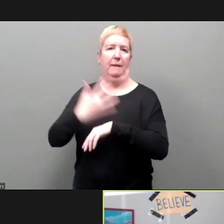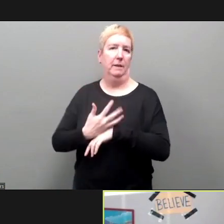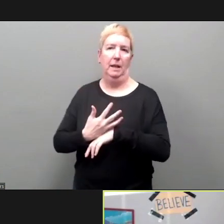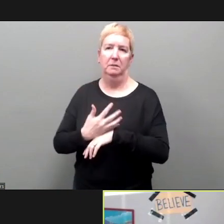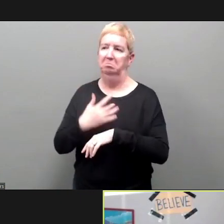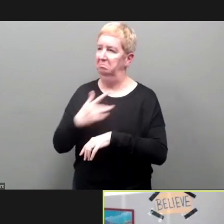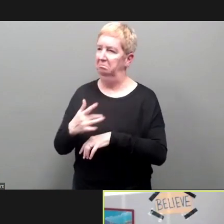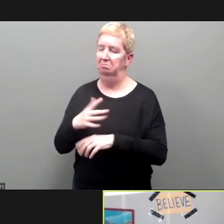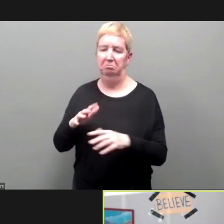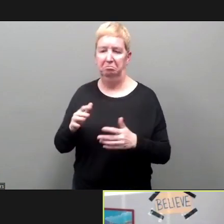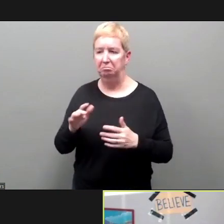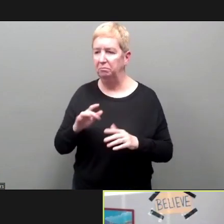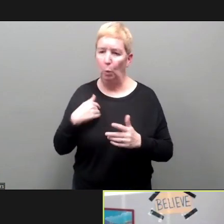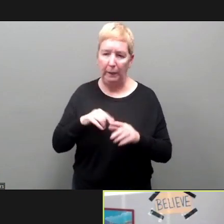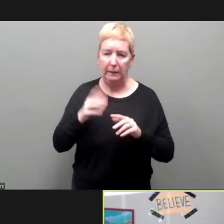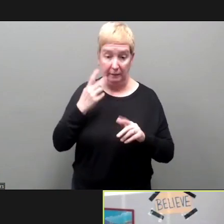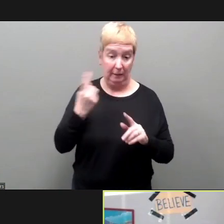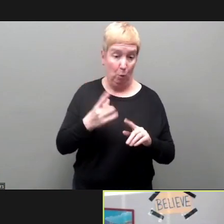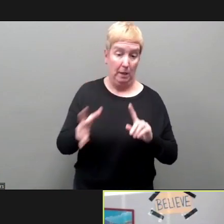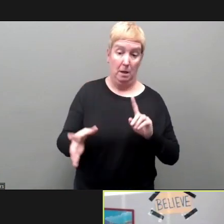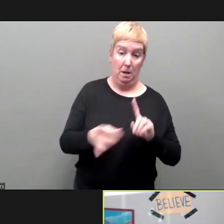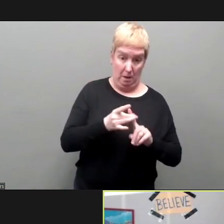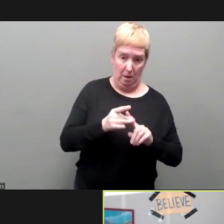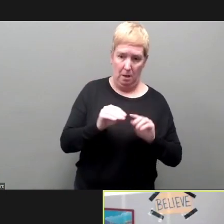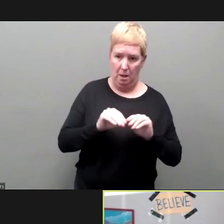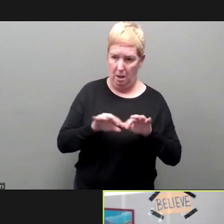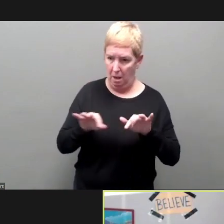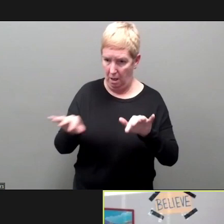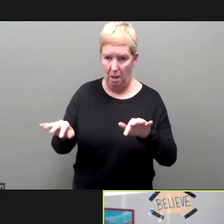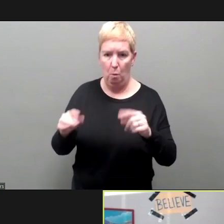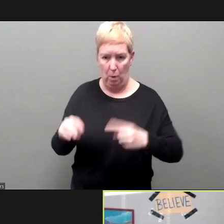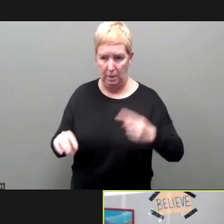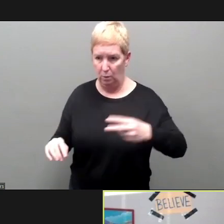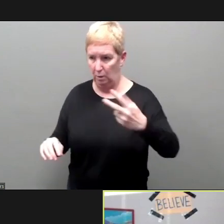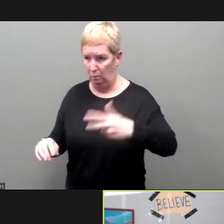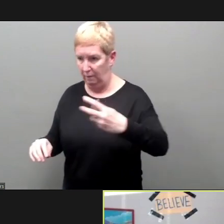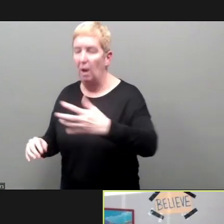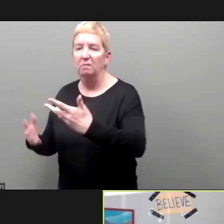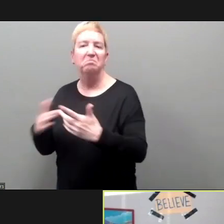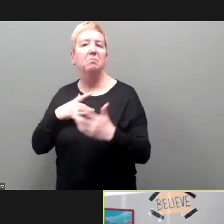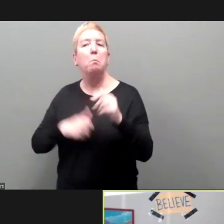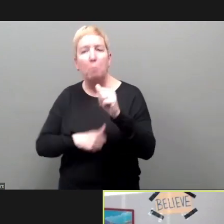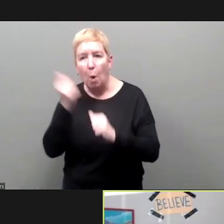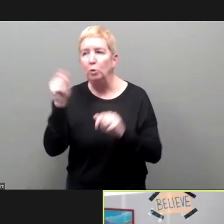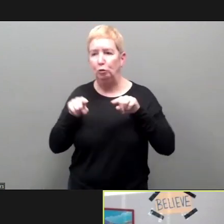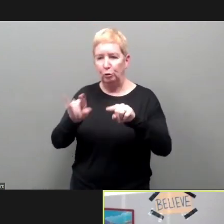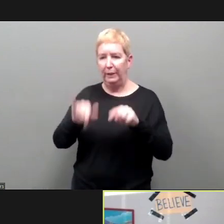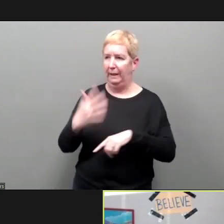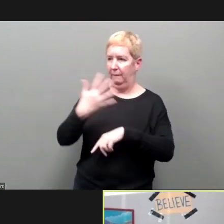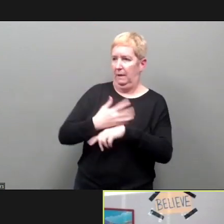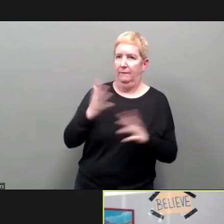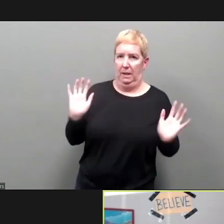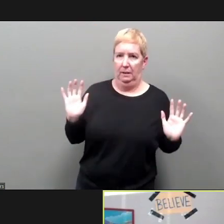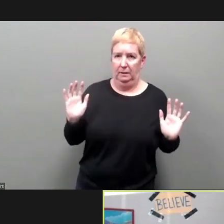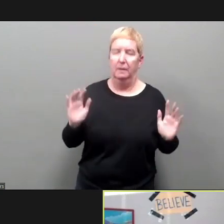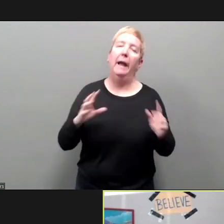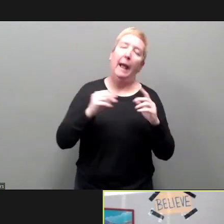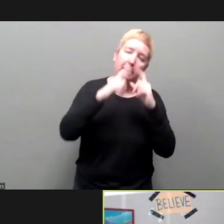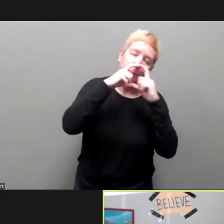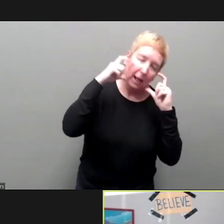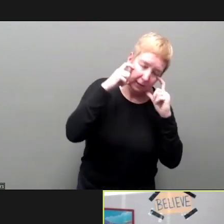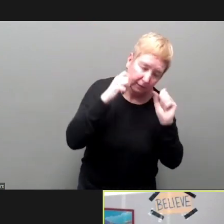the 5 days. And the mask wearing is so important, right, as a component of that. And then they also took into